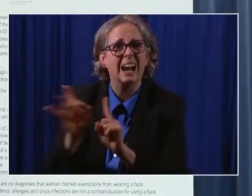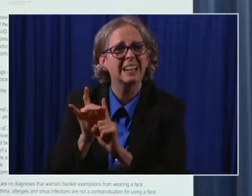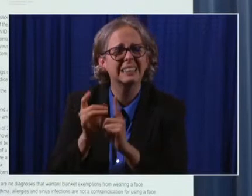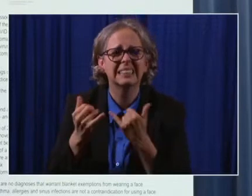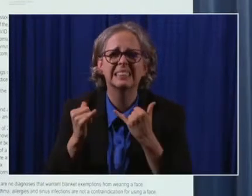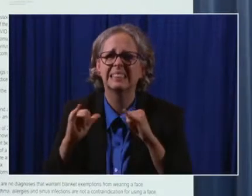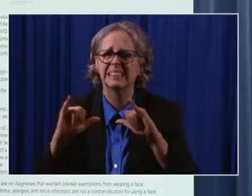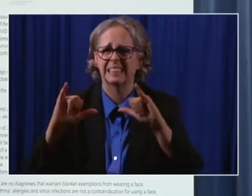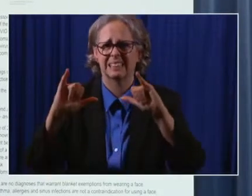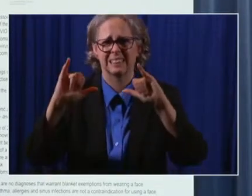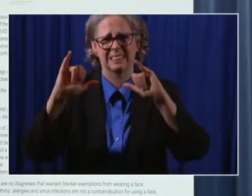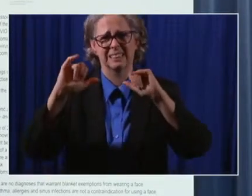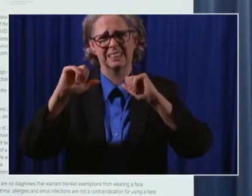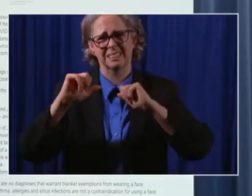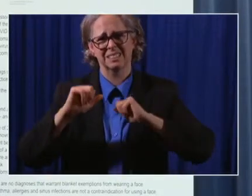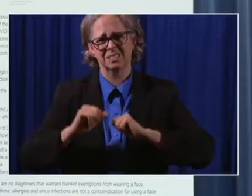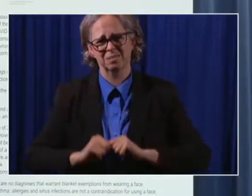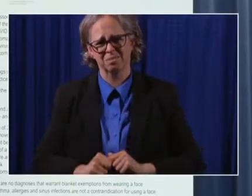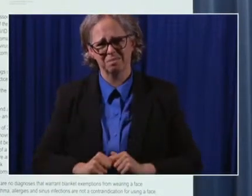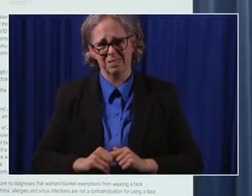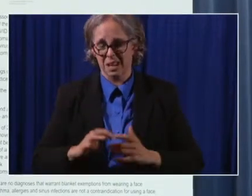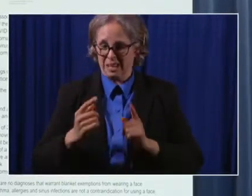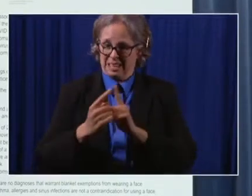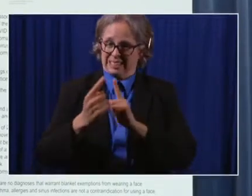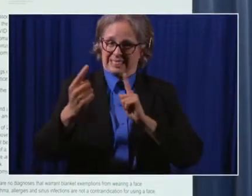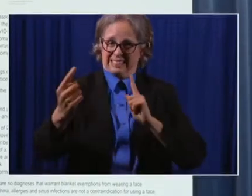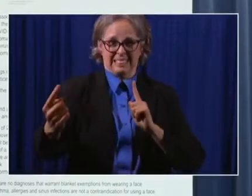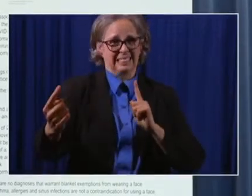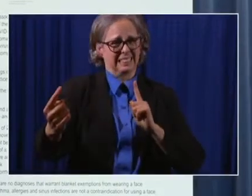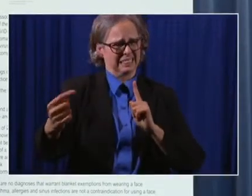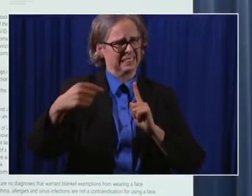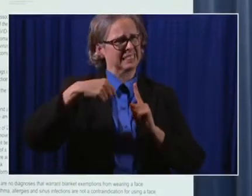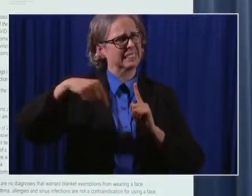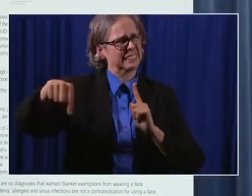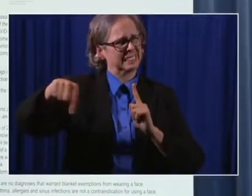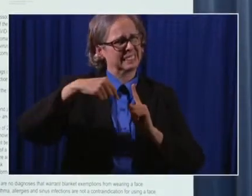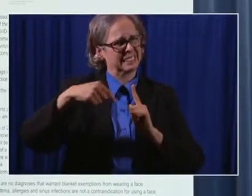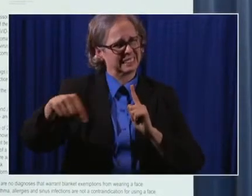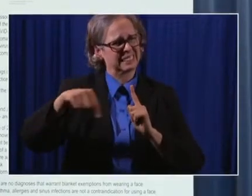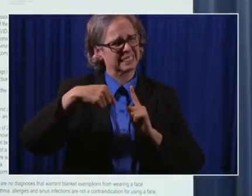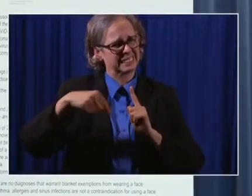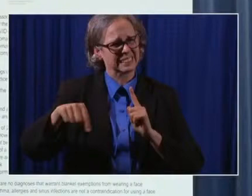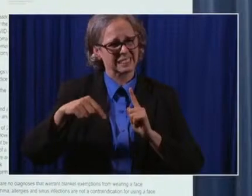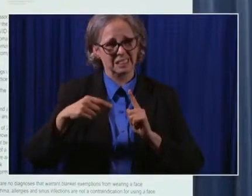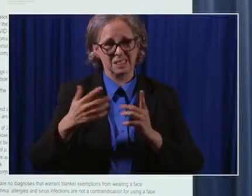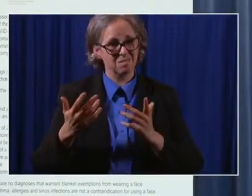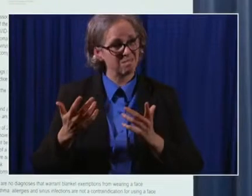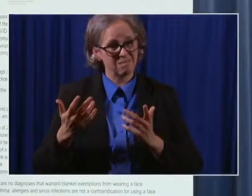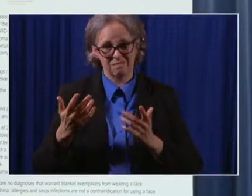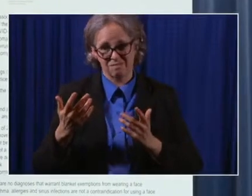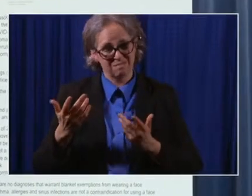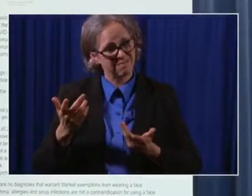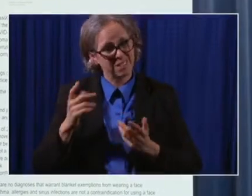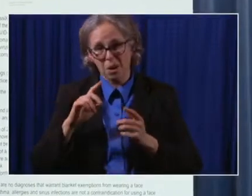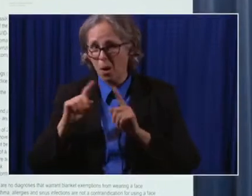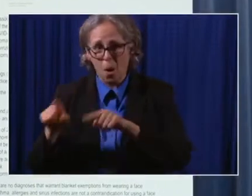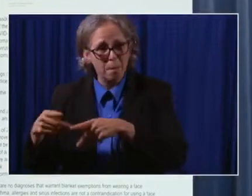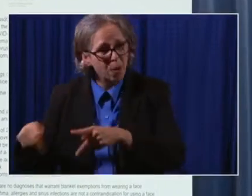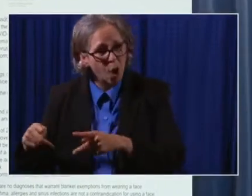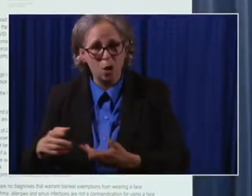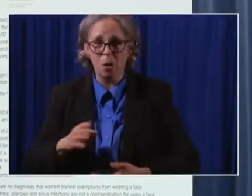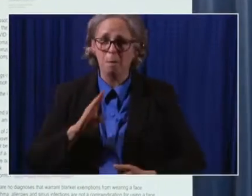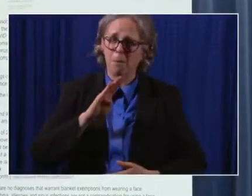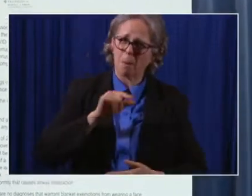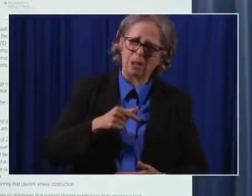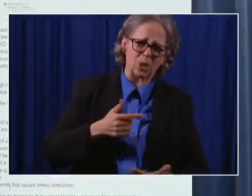friend. Maintaining social distance and choosing to not gather for parties or barbecues might feel like you're not